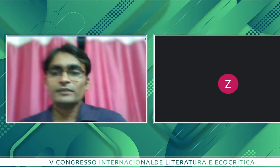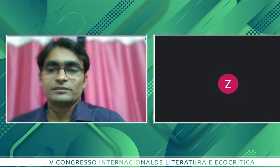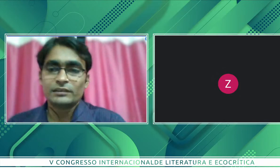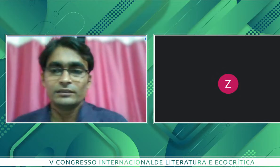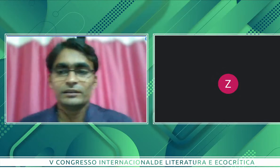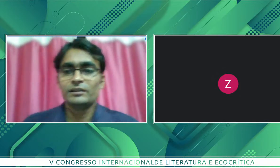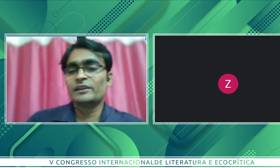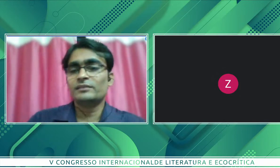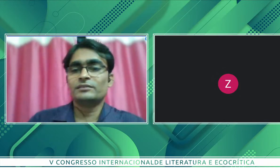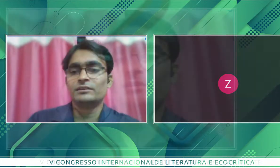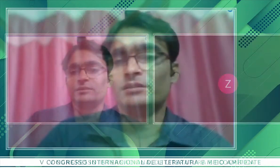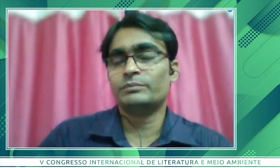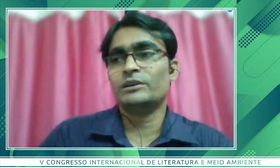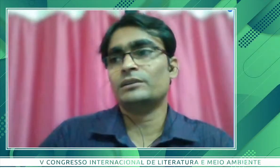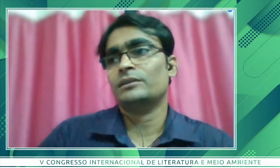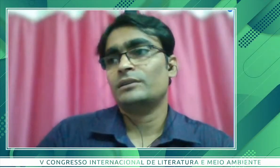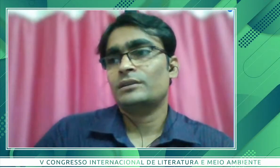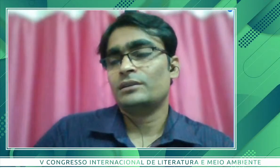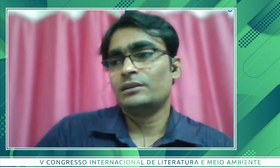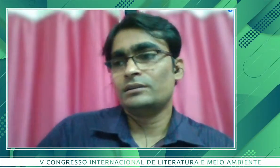It depends. It depends.